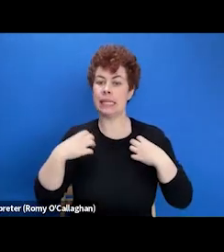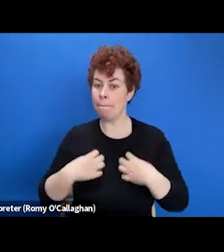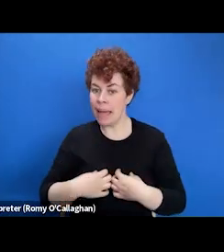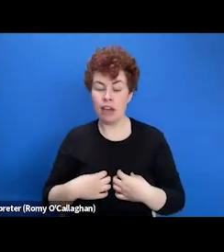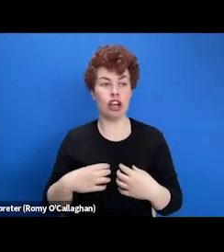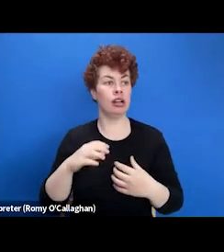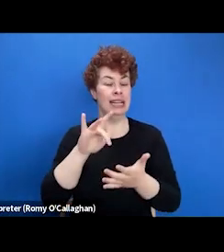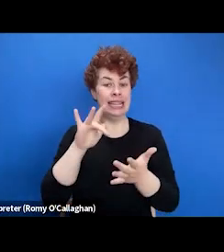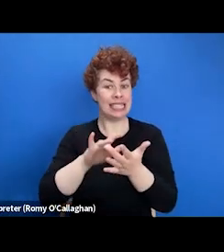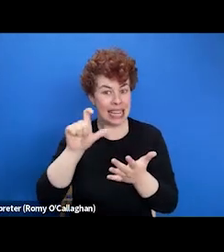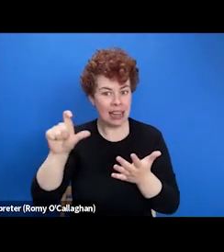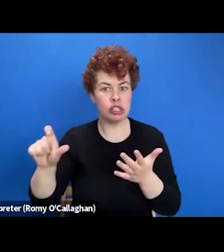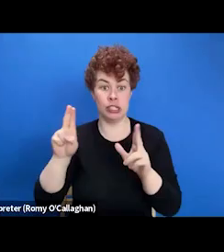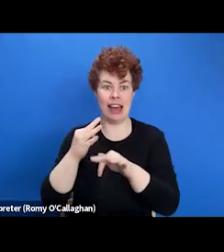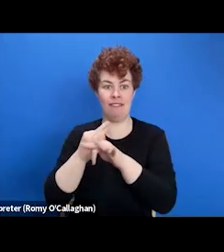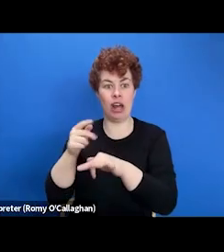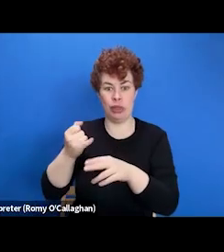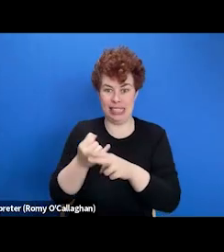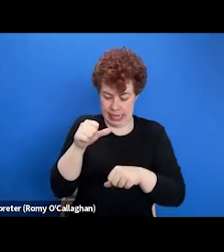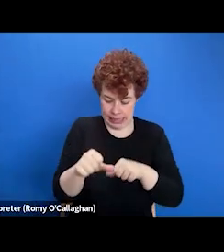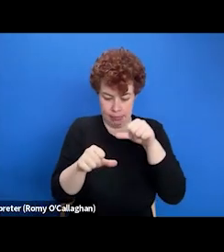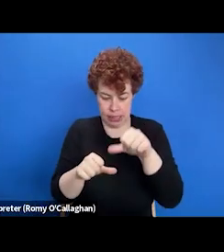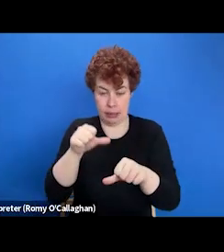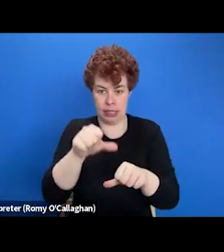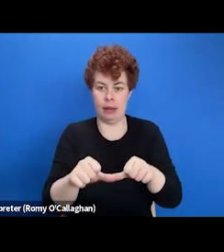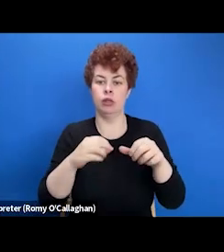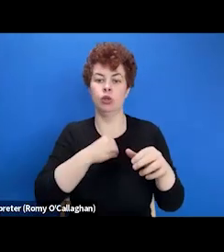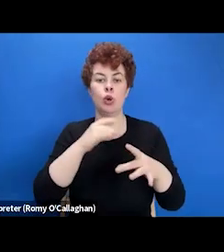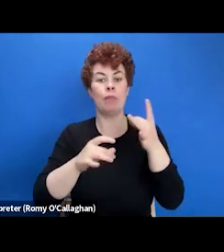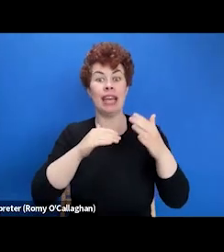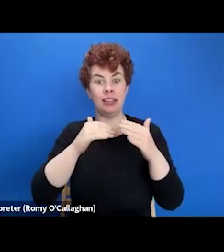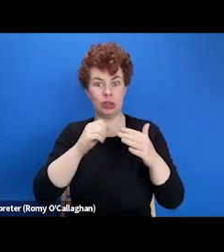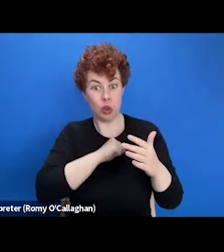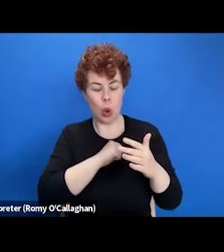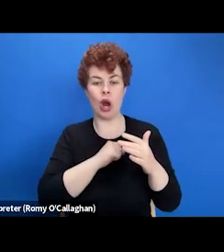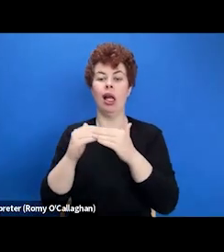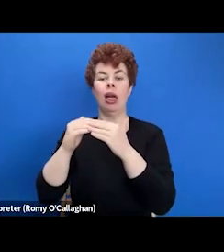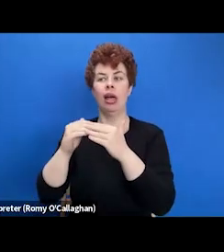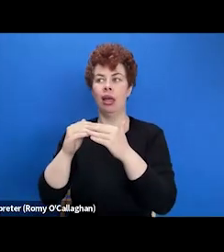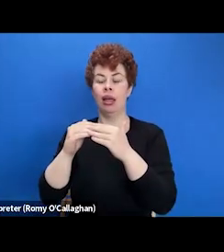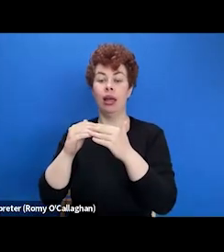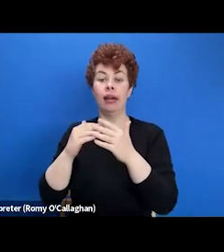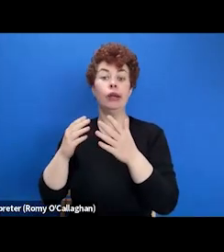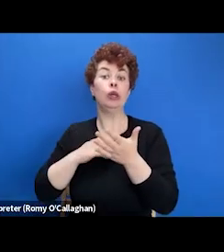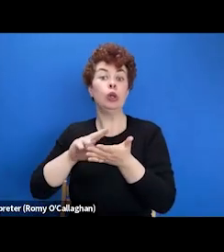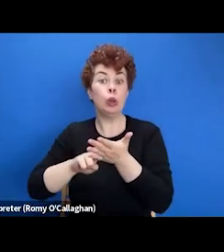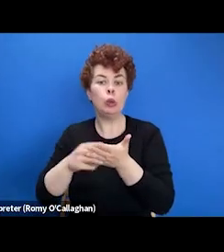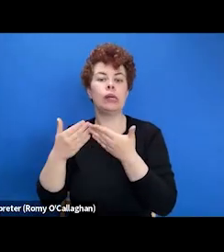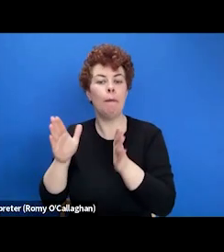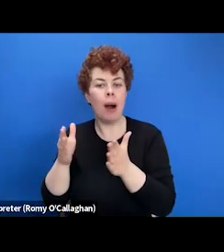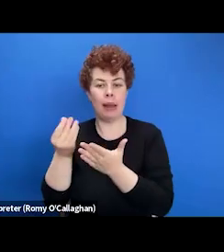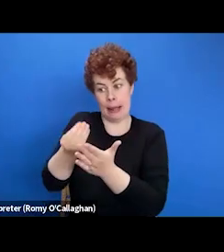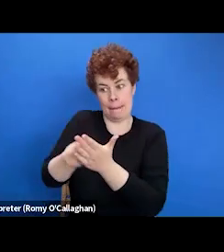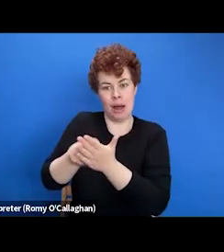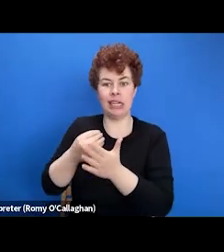councillors step by step in the process to be as less complicit as possible and not use public money to reward war